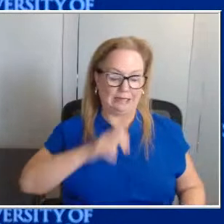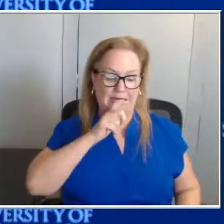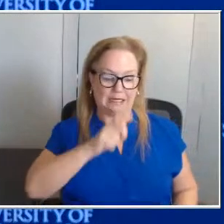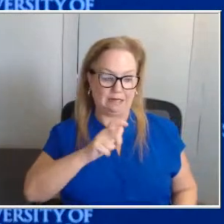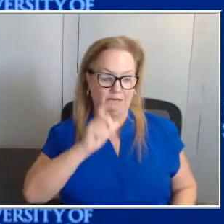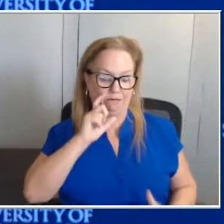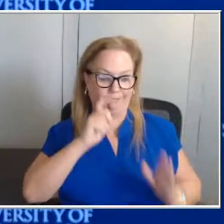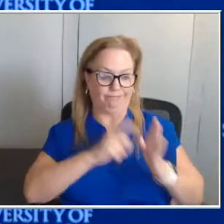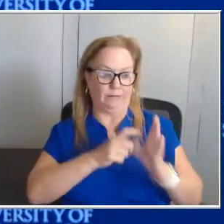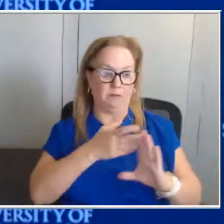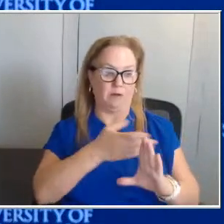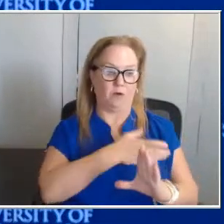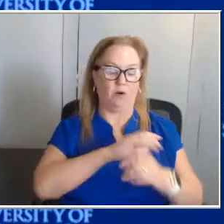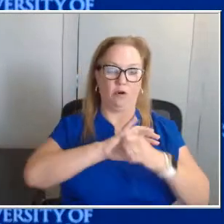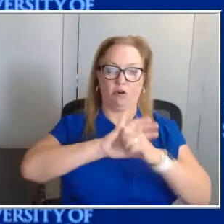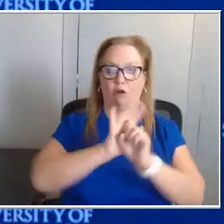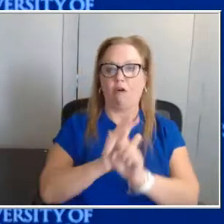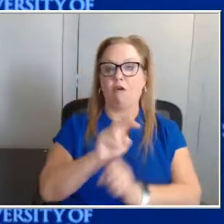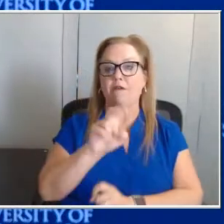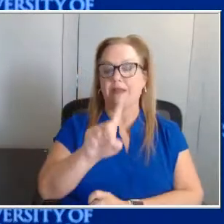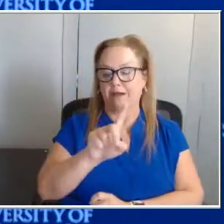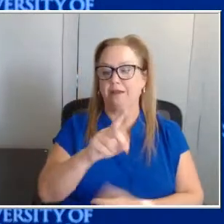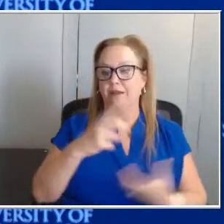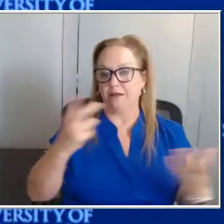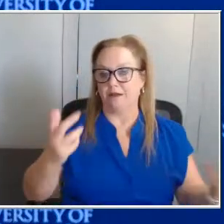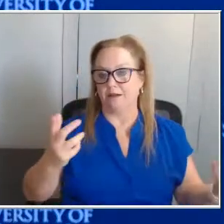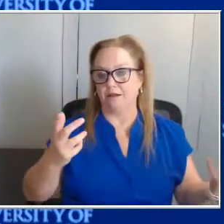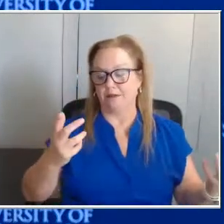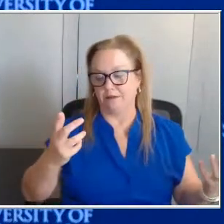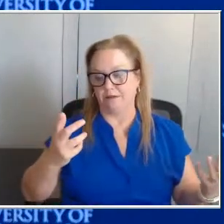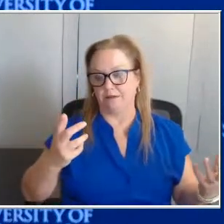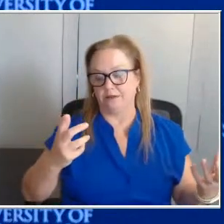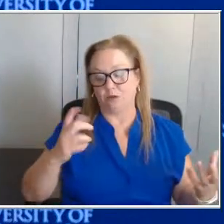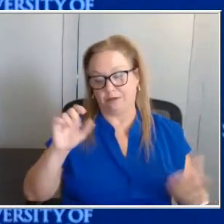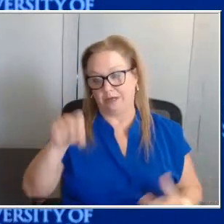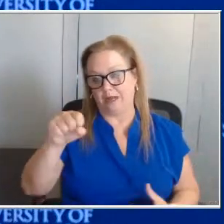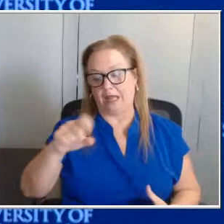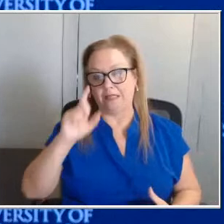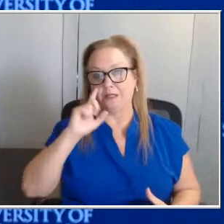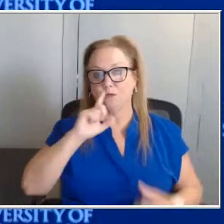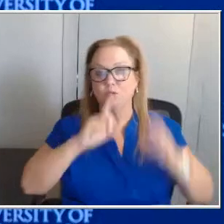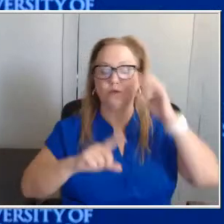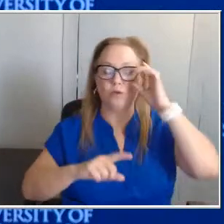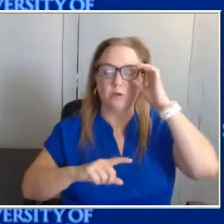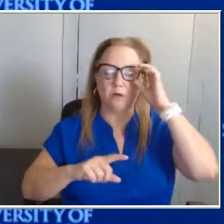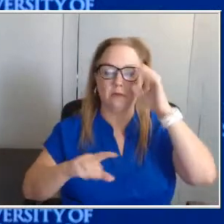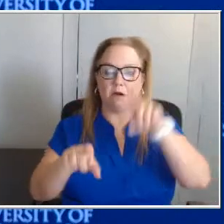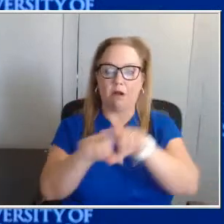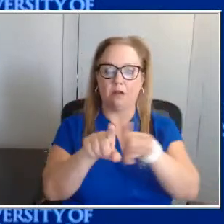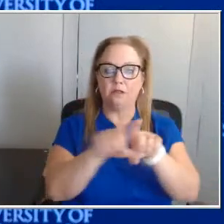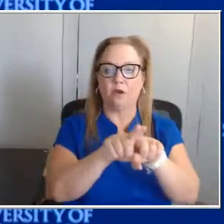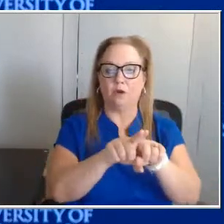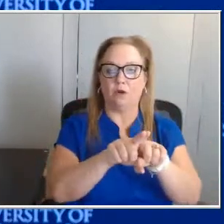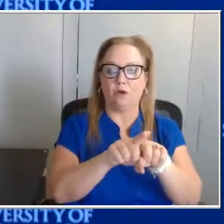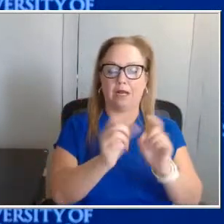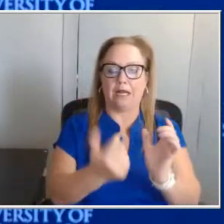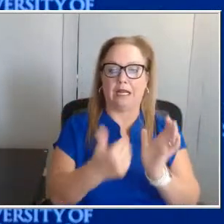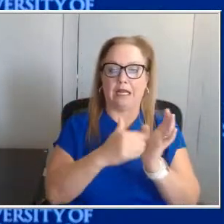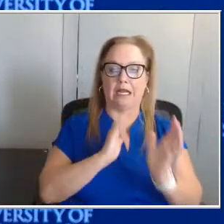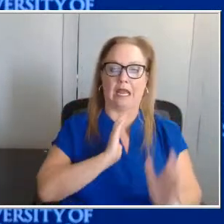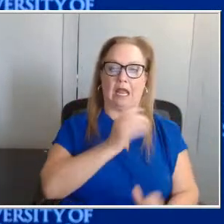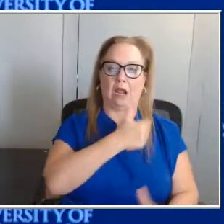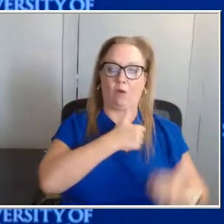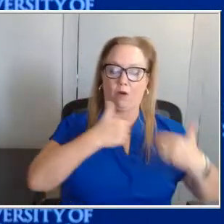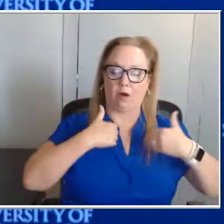to SARS-CoV-2. So I think that is it. But I also think in greater proportions, again, because our body has really